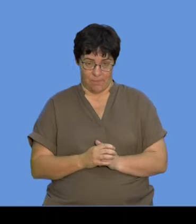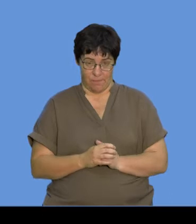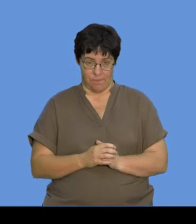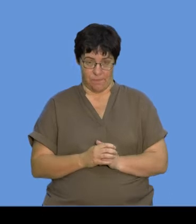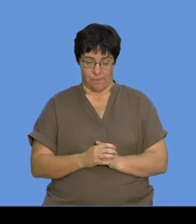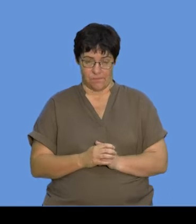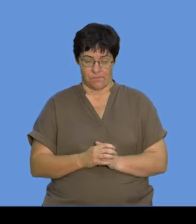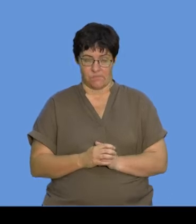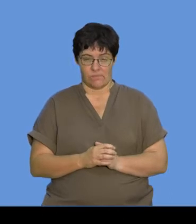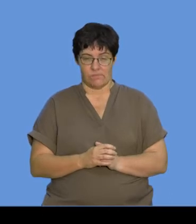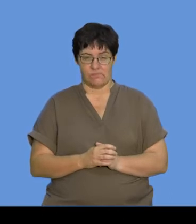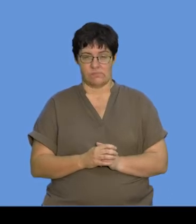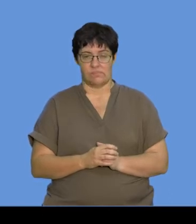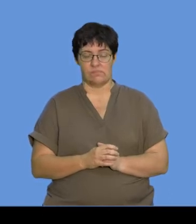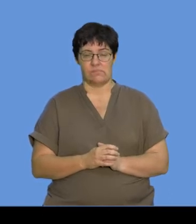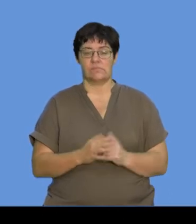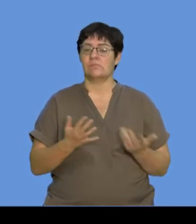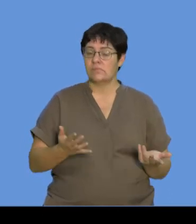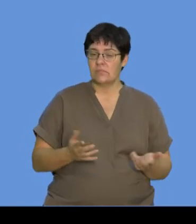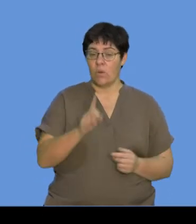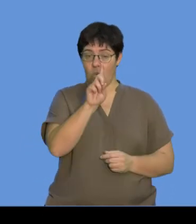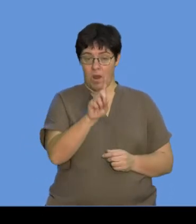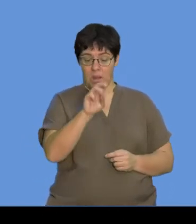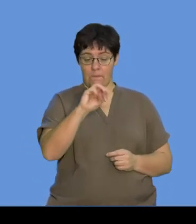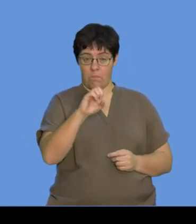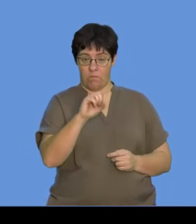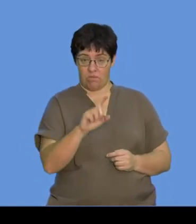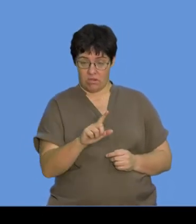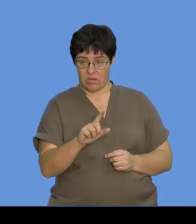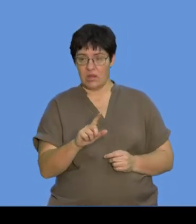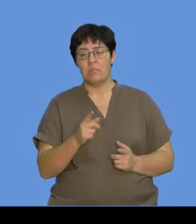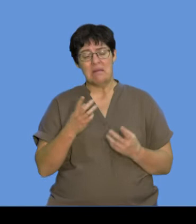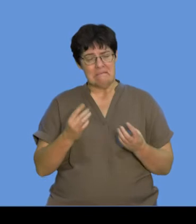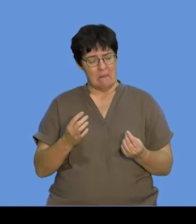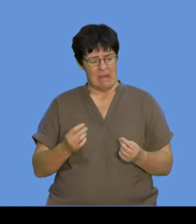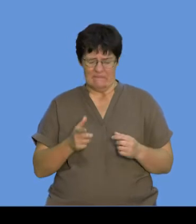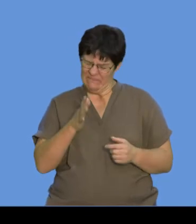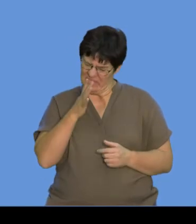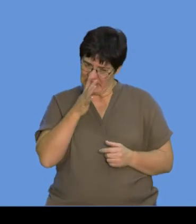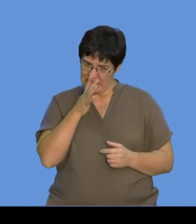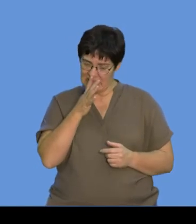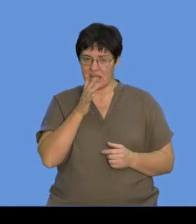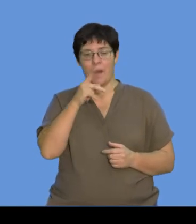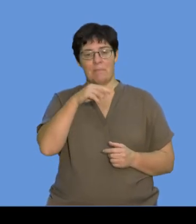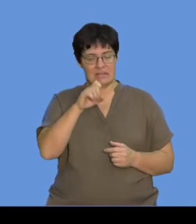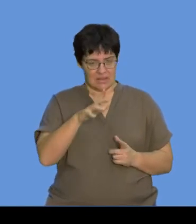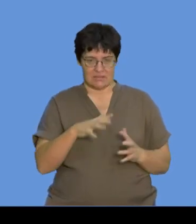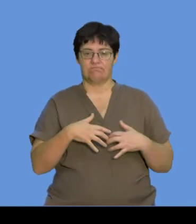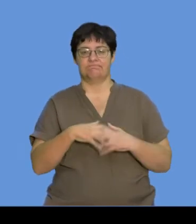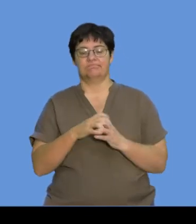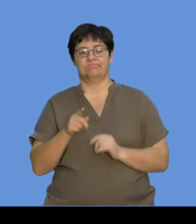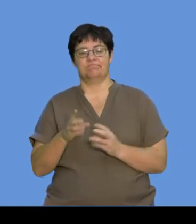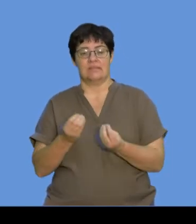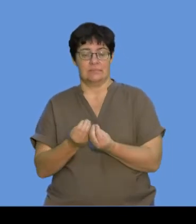mol to represent the mole, okay? So 1 mole represents a very large number, okay, of particles that make up a